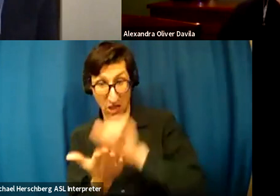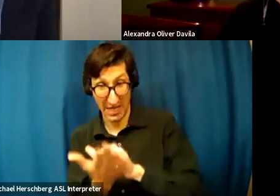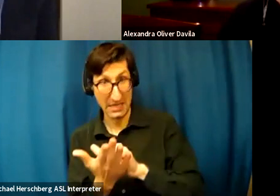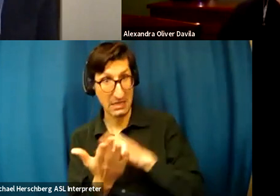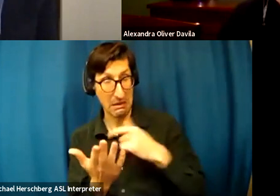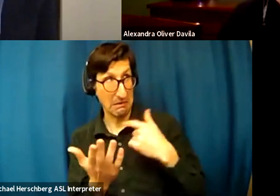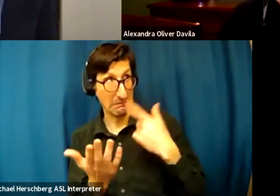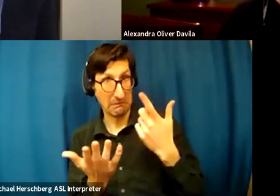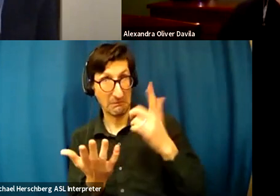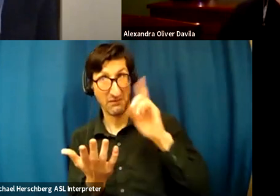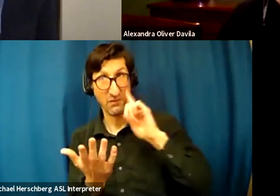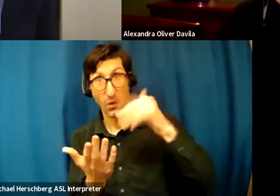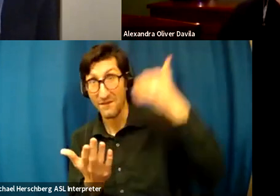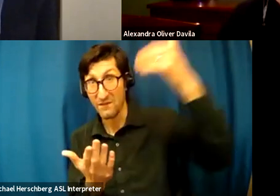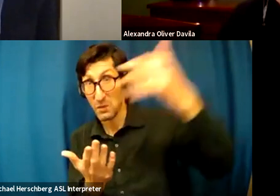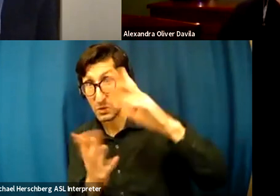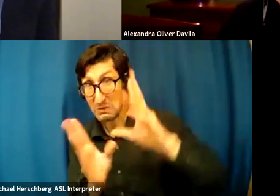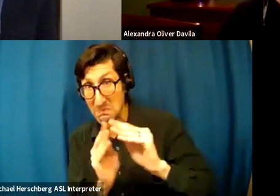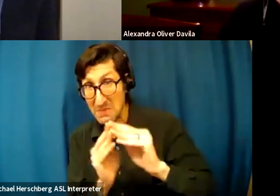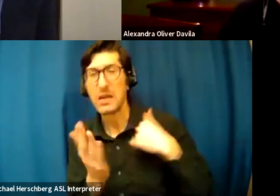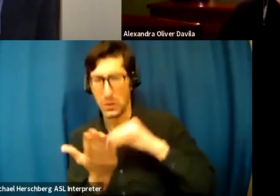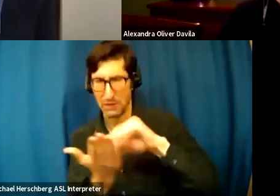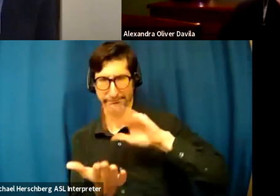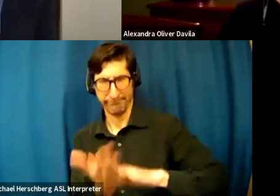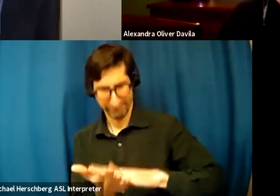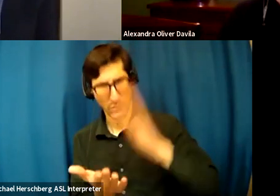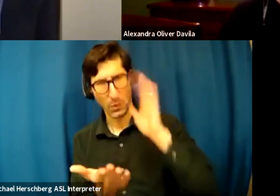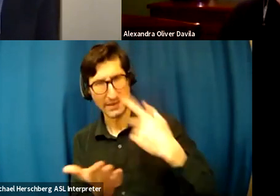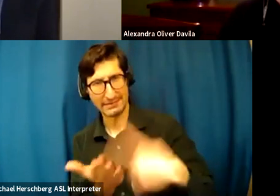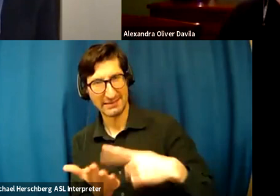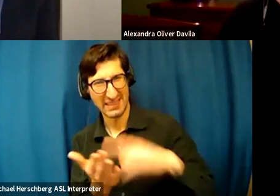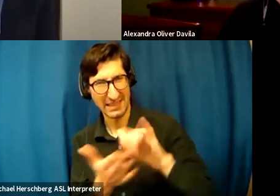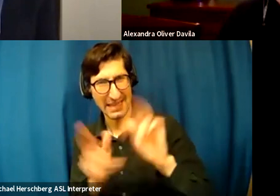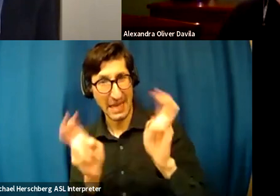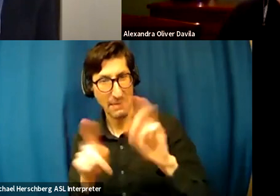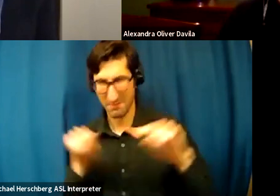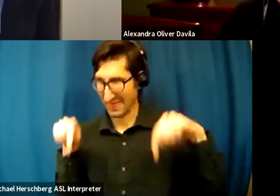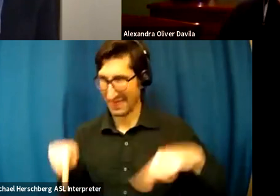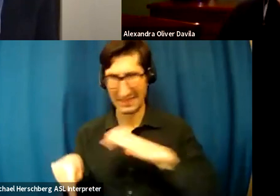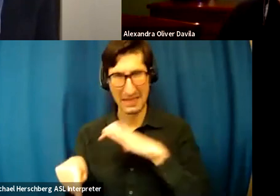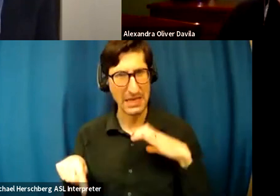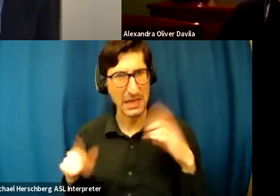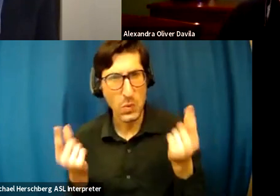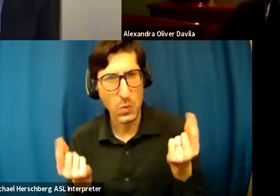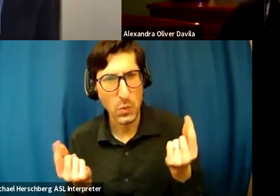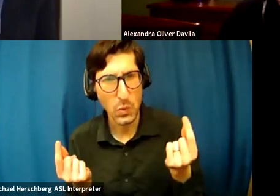But yeah, it's been too long, and I'm just curious, what can we do as a committee?